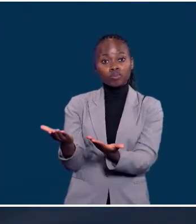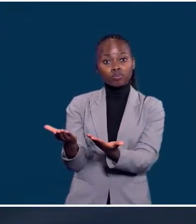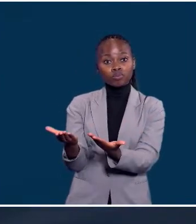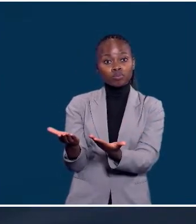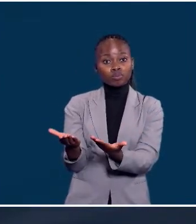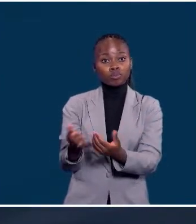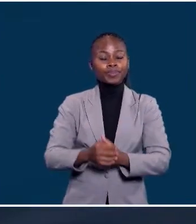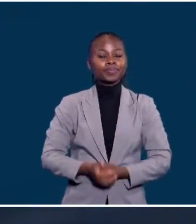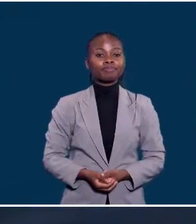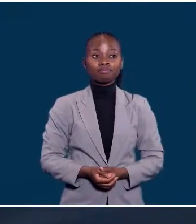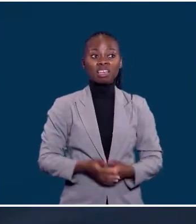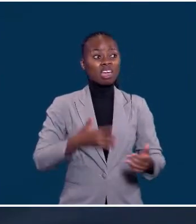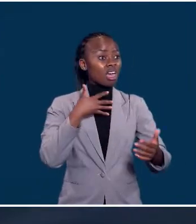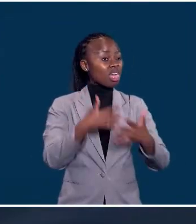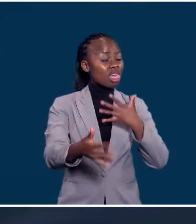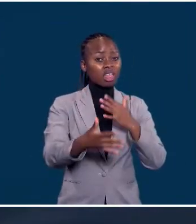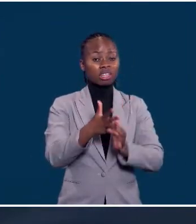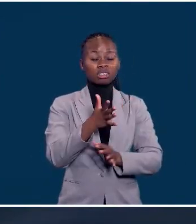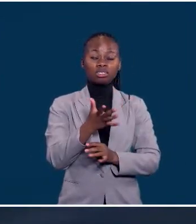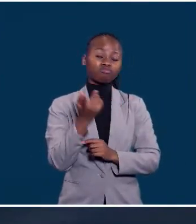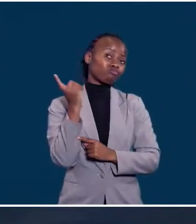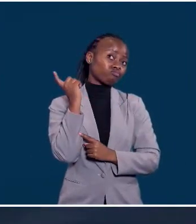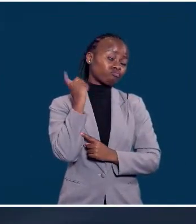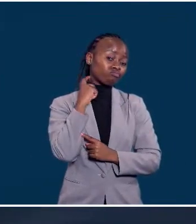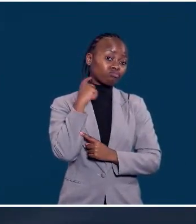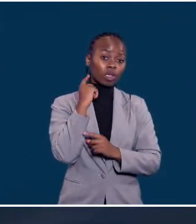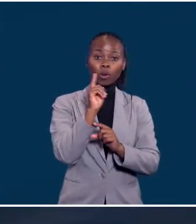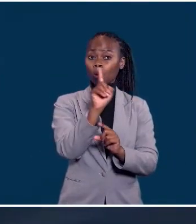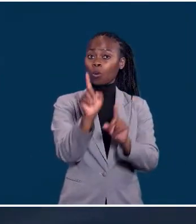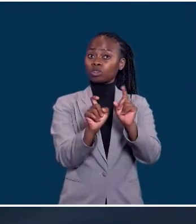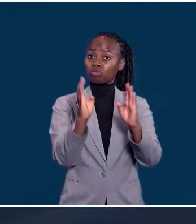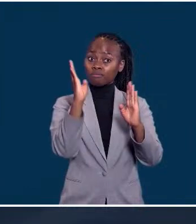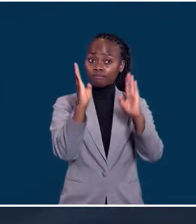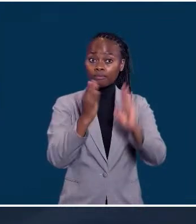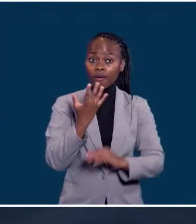raise any questions that you might have